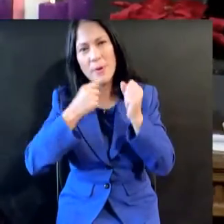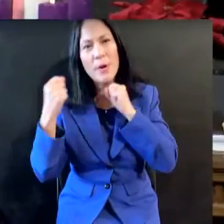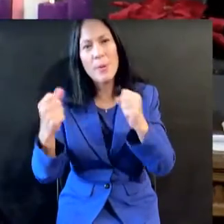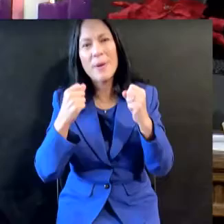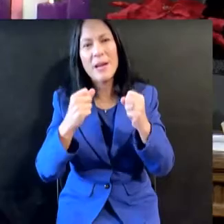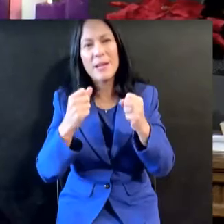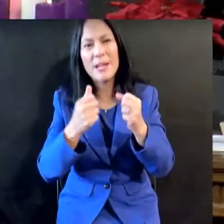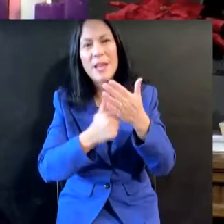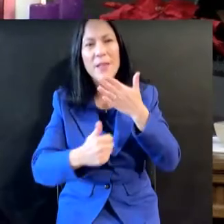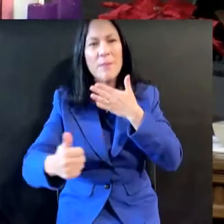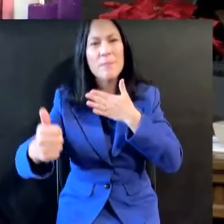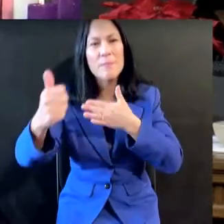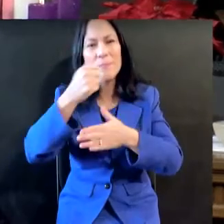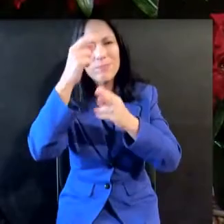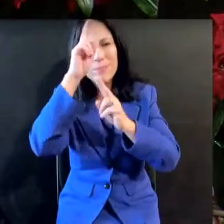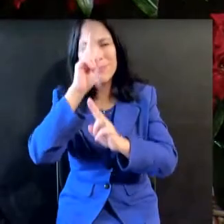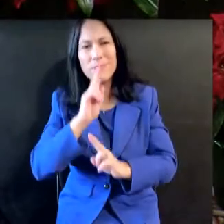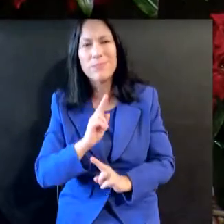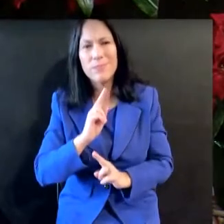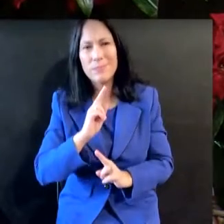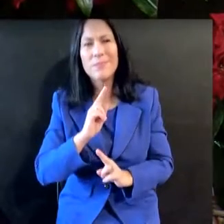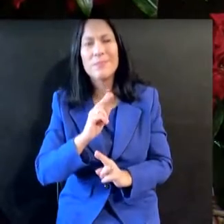highest honor.